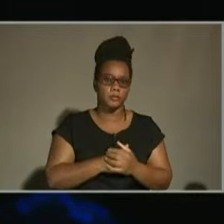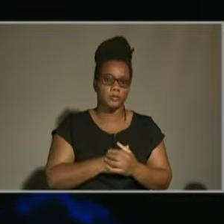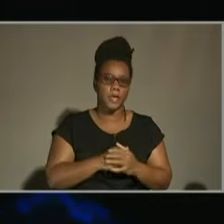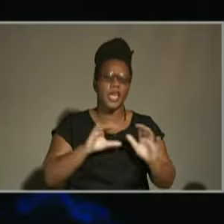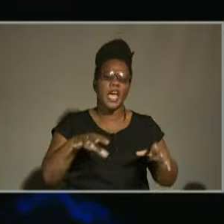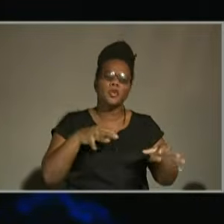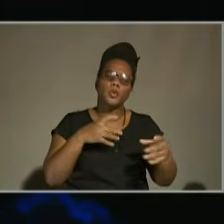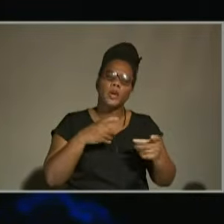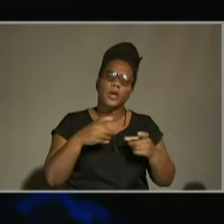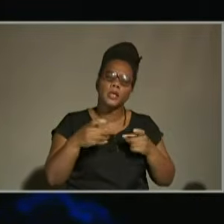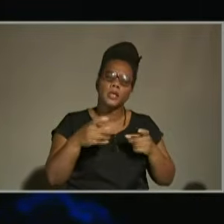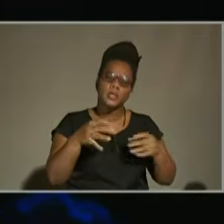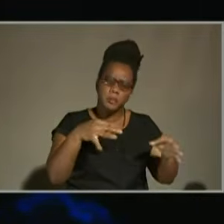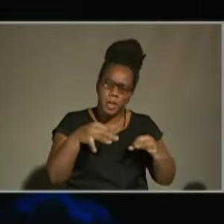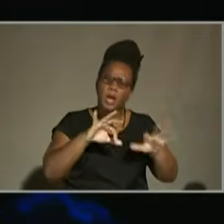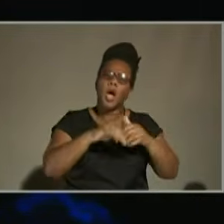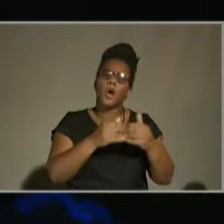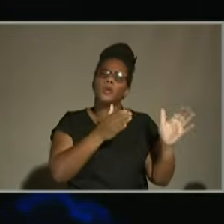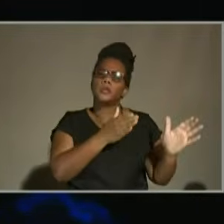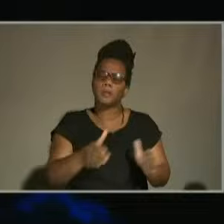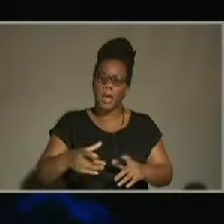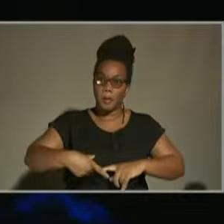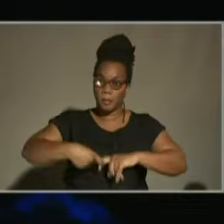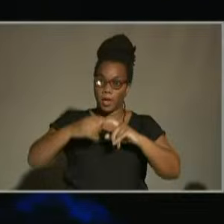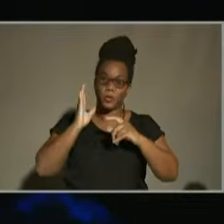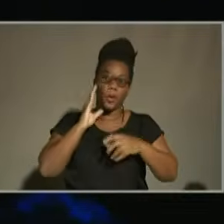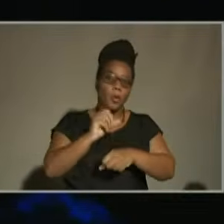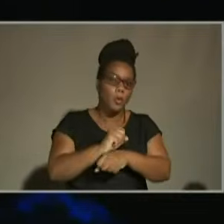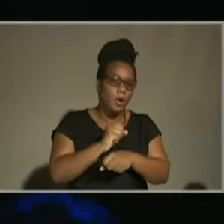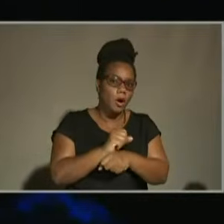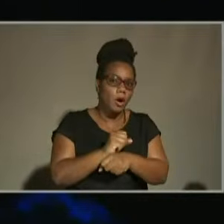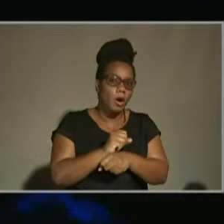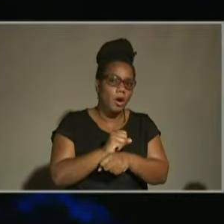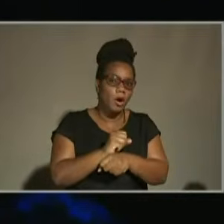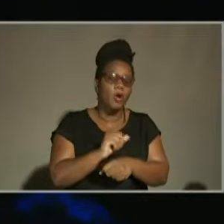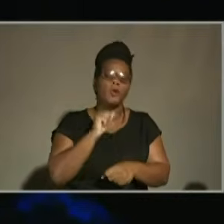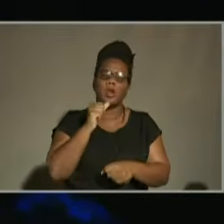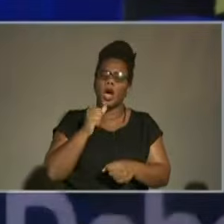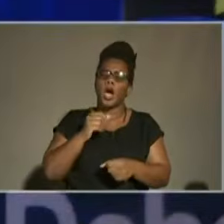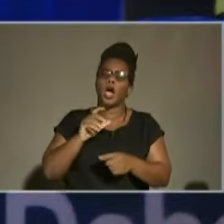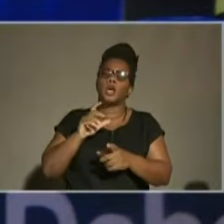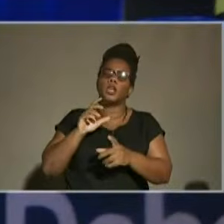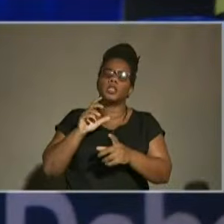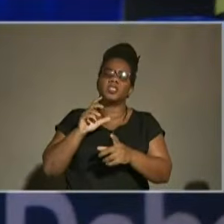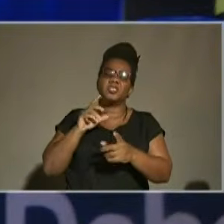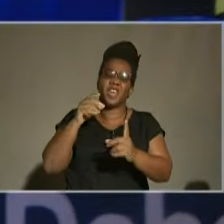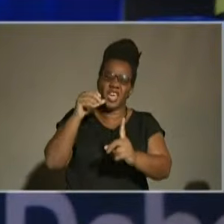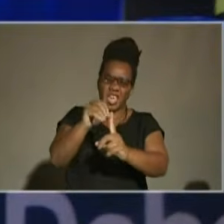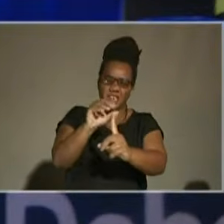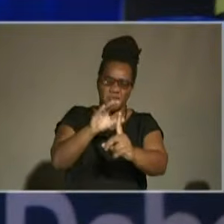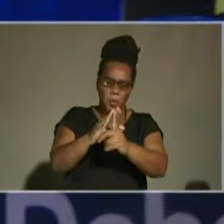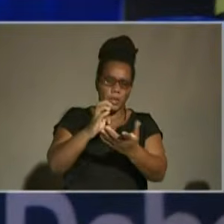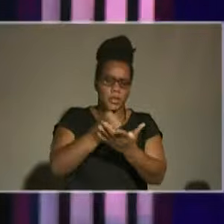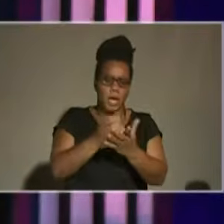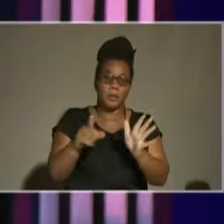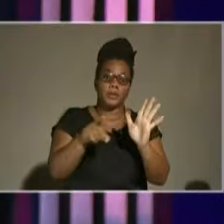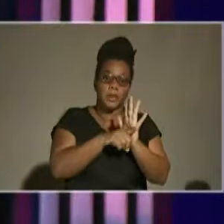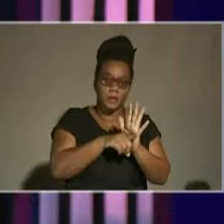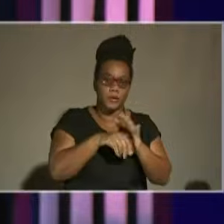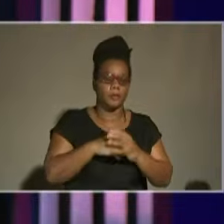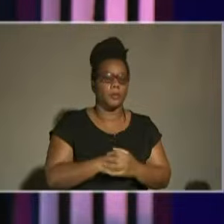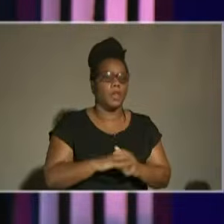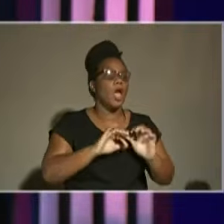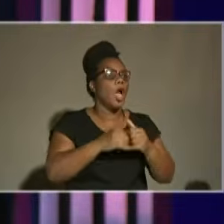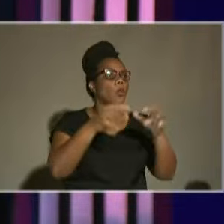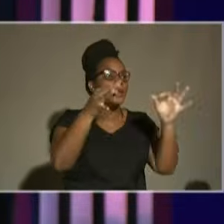you explain how these planned tax breaks will work without hurting the economy? The context in which we have decided to increase